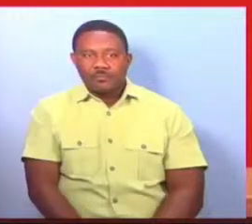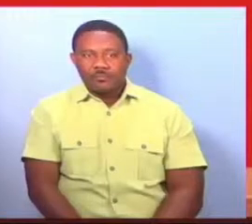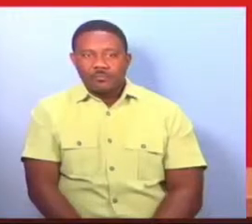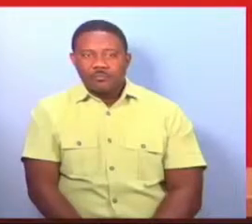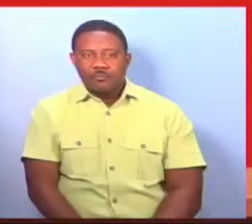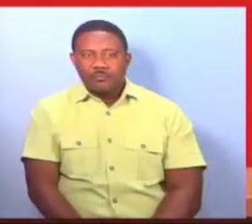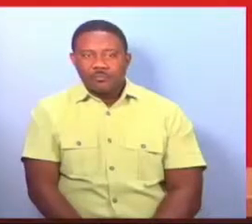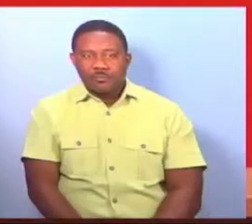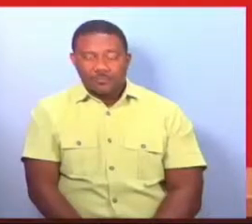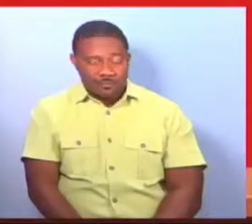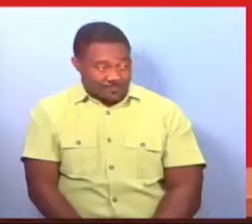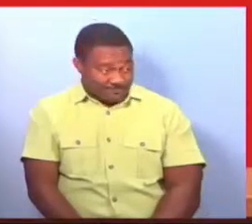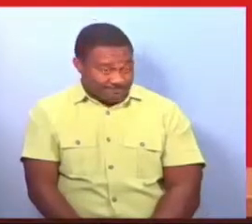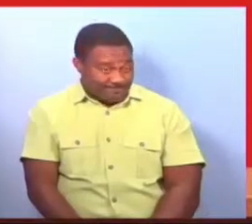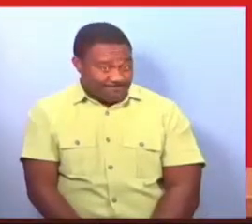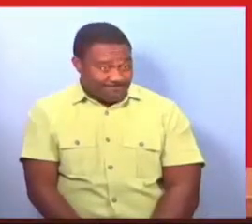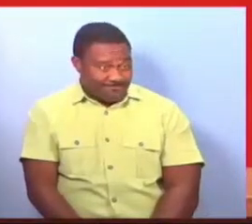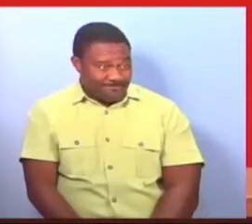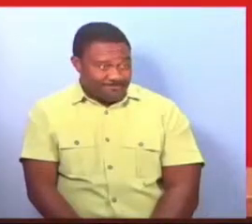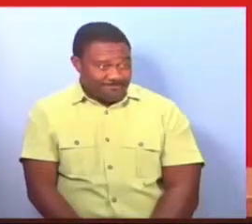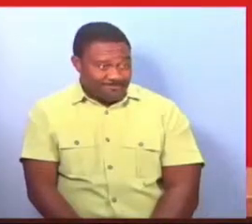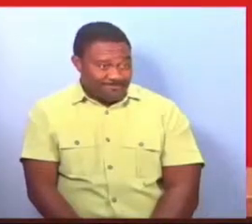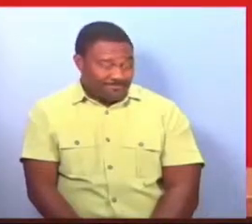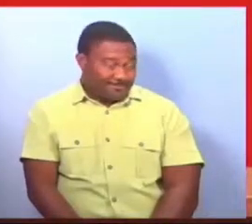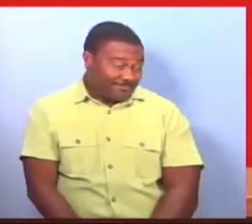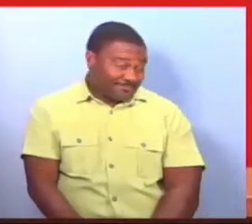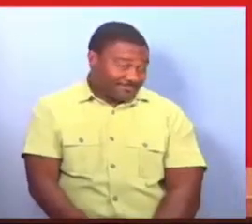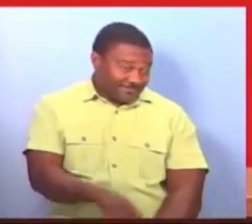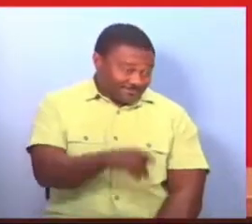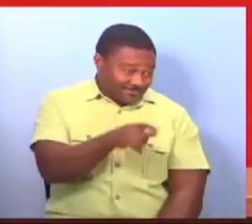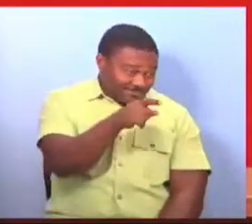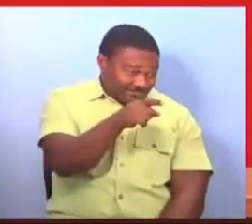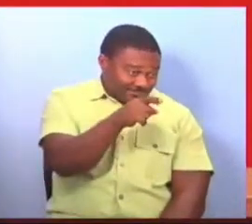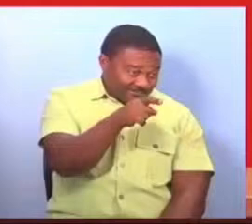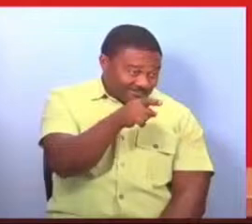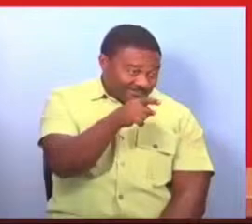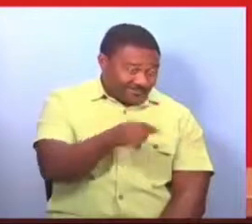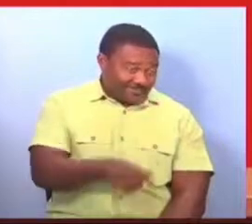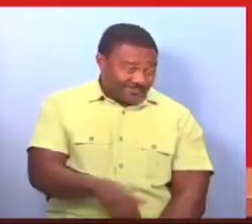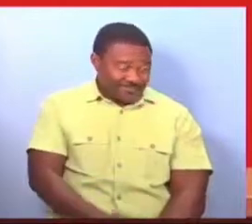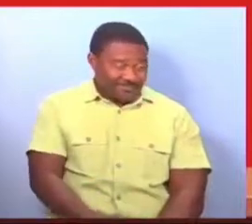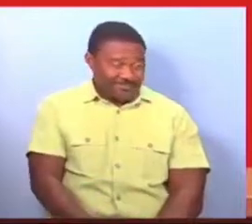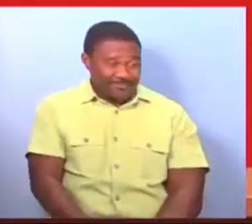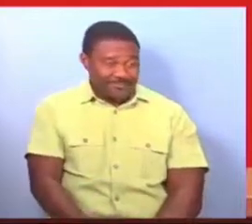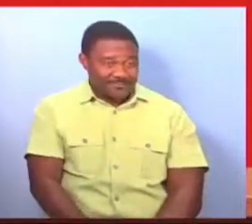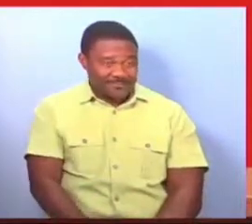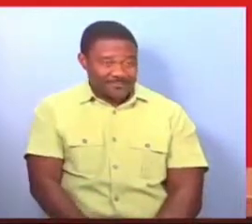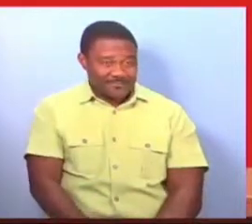Let me recognize the Honorable Member. You can talk.